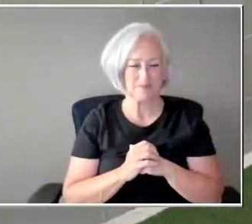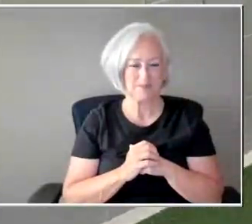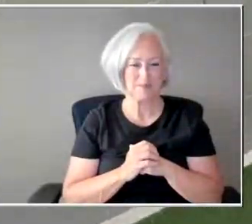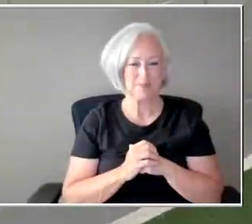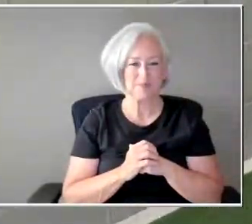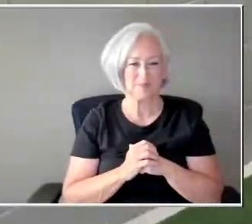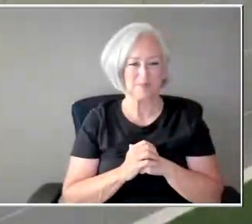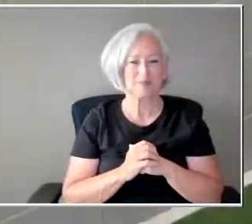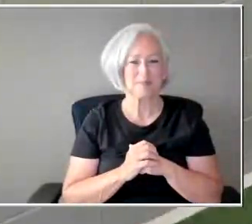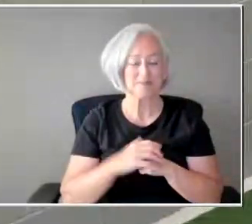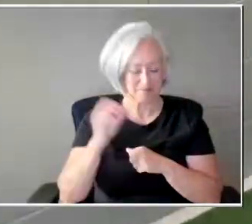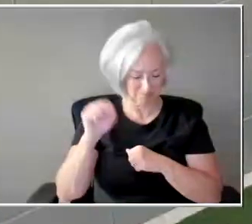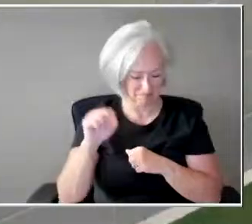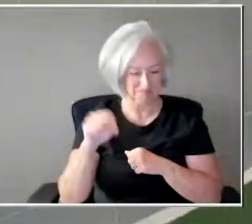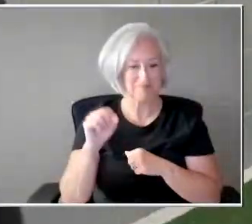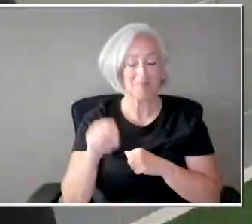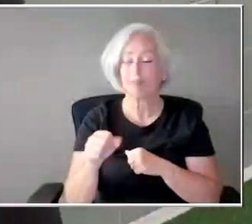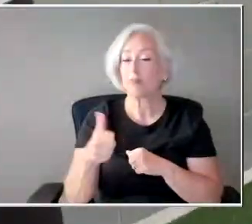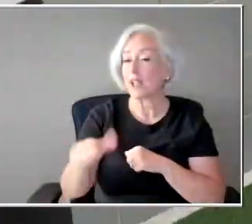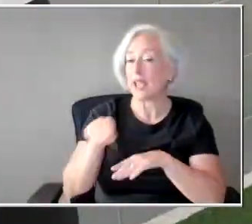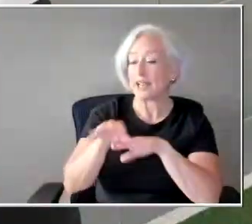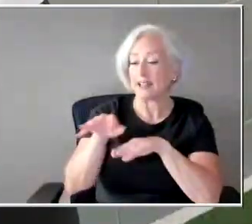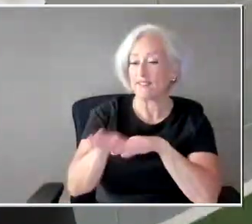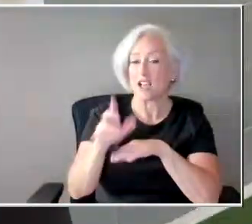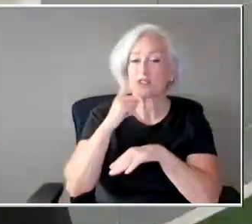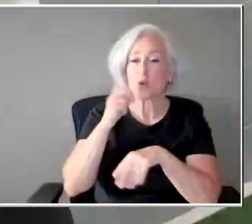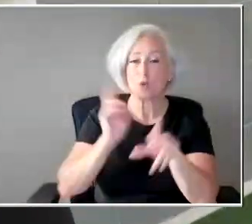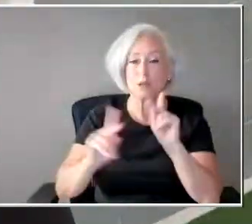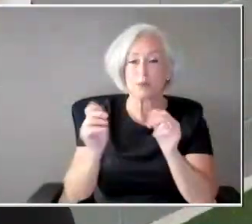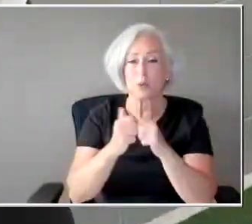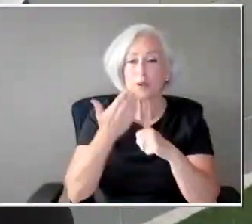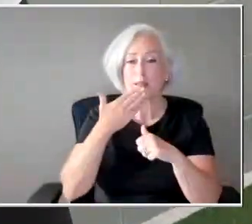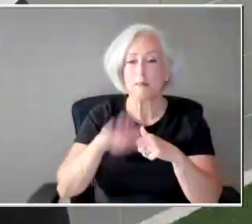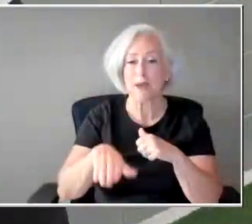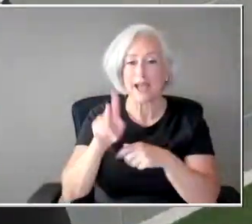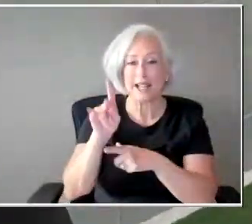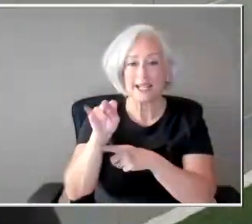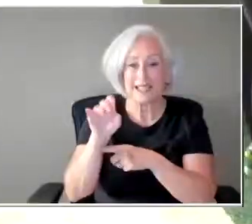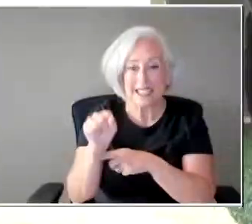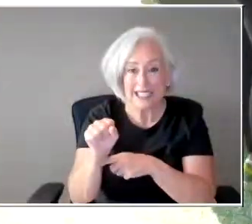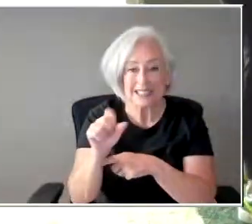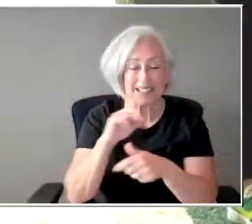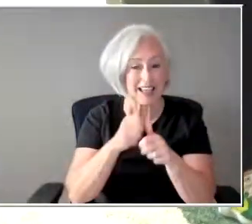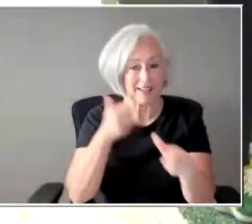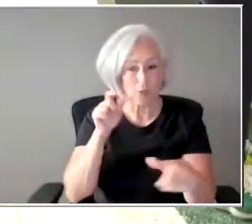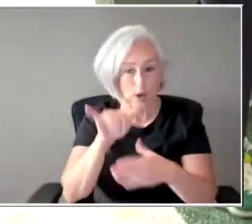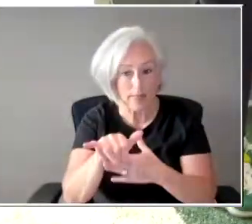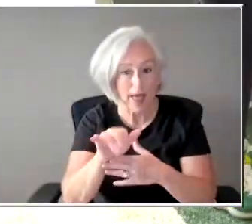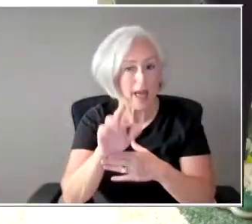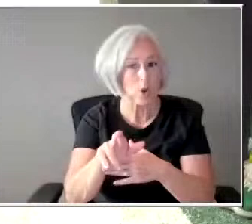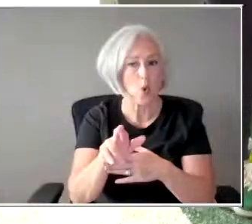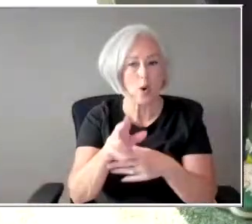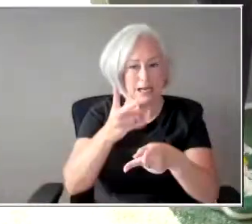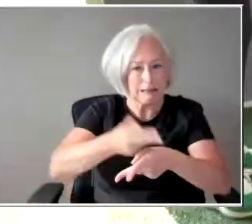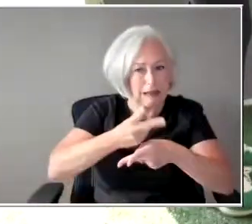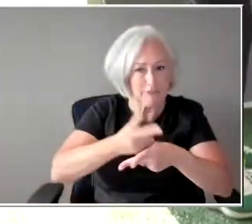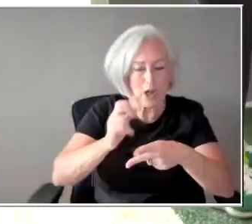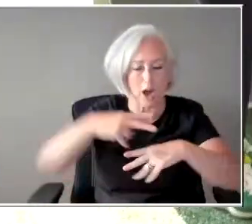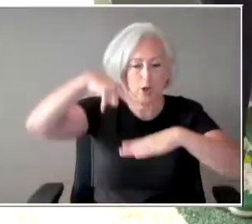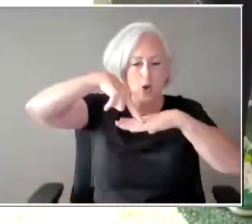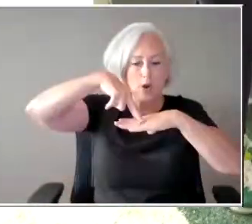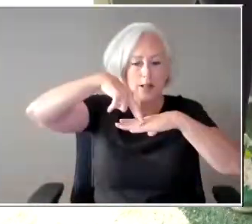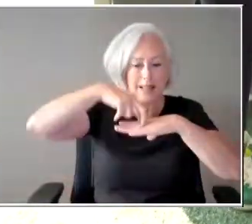Yep. And any advice for people with bad knees on that? Is it just don't do them at all or just really watch the way you're landing? So it is a lot about the landing. You want to